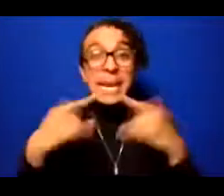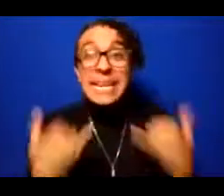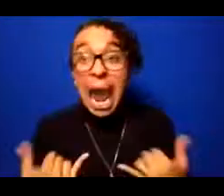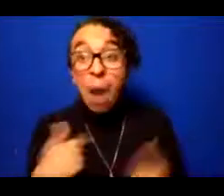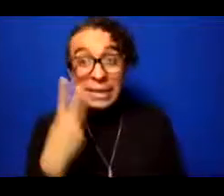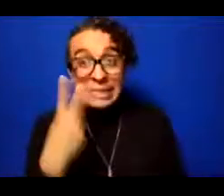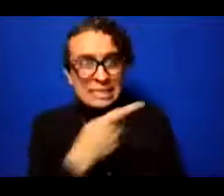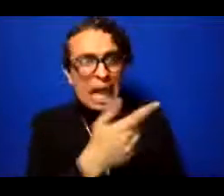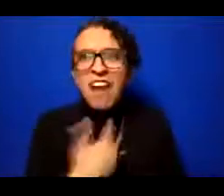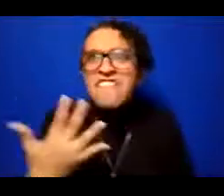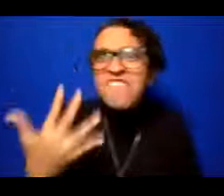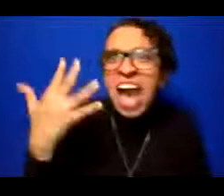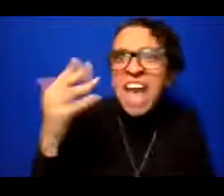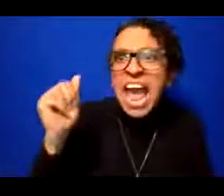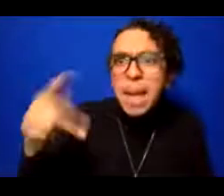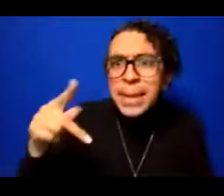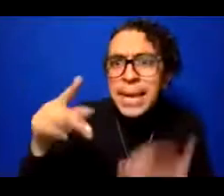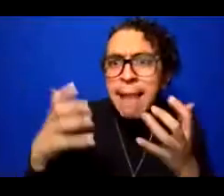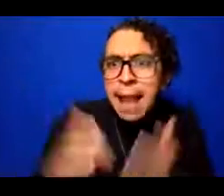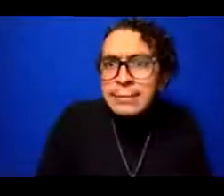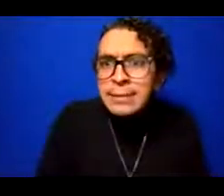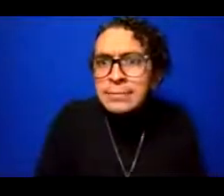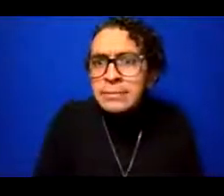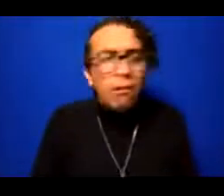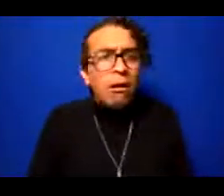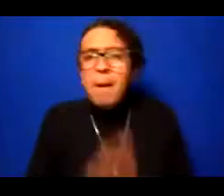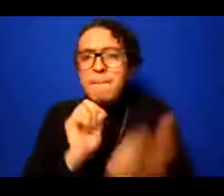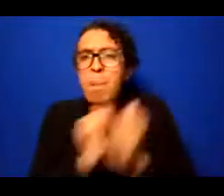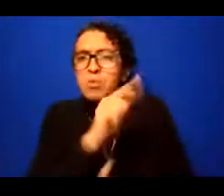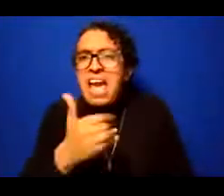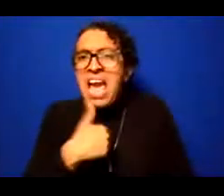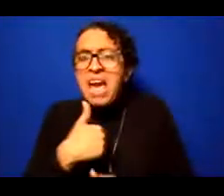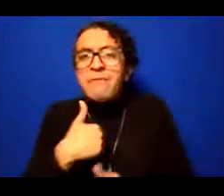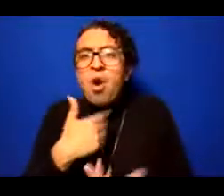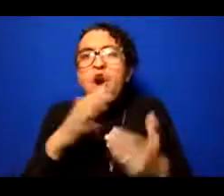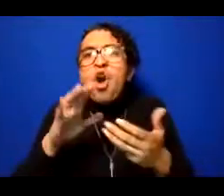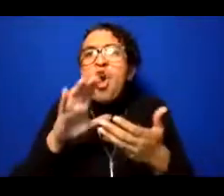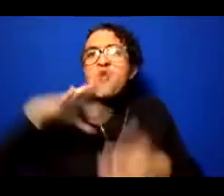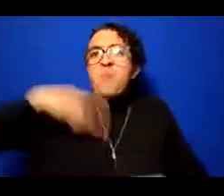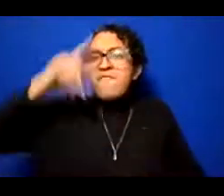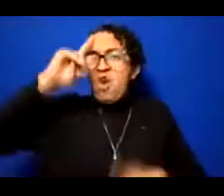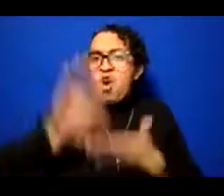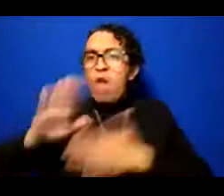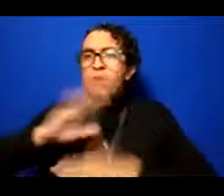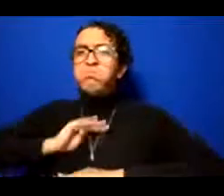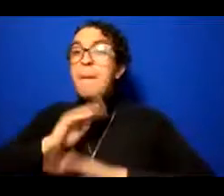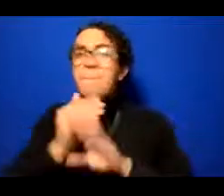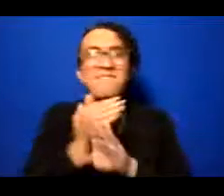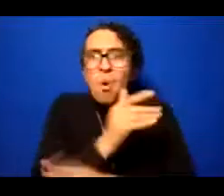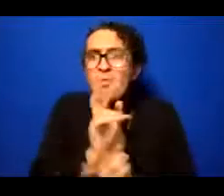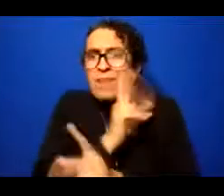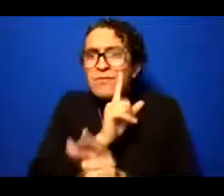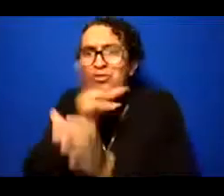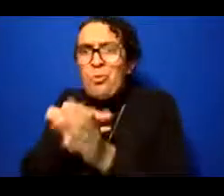AP classes. They're taking, half of them have like a full year credit for college by the time that they're going off to